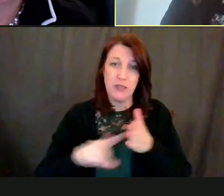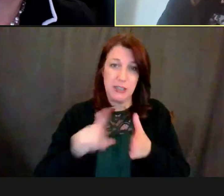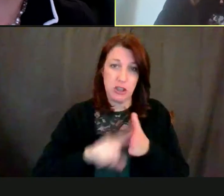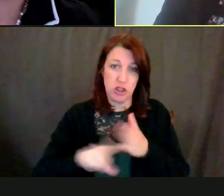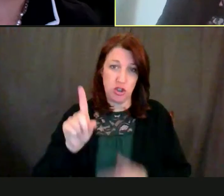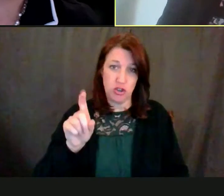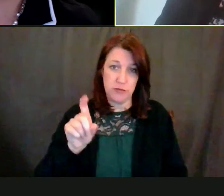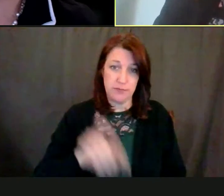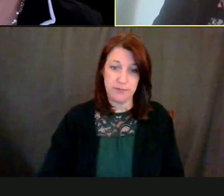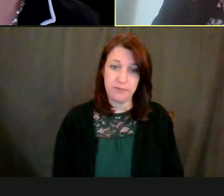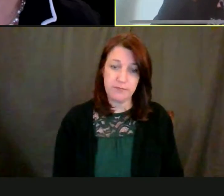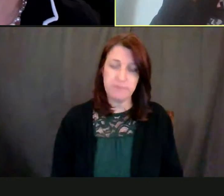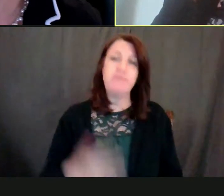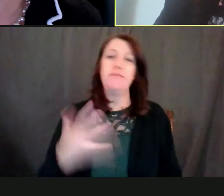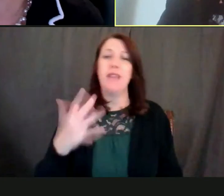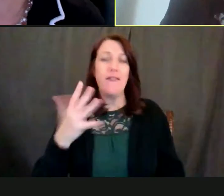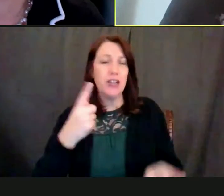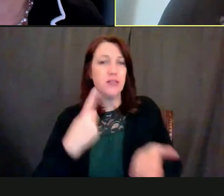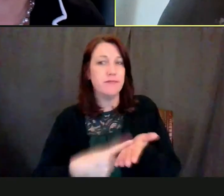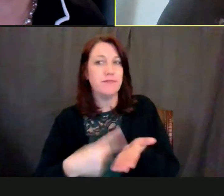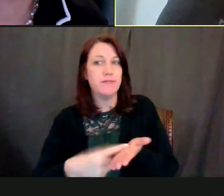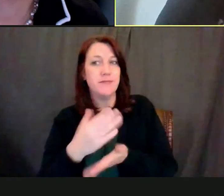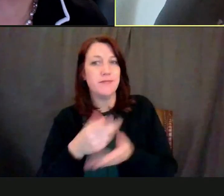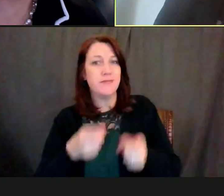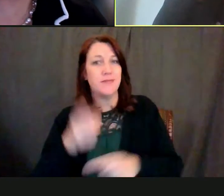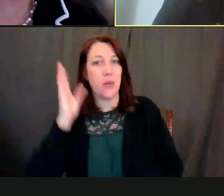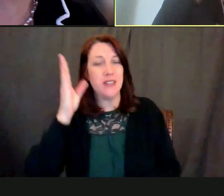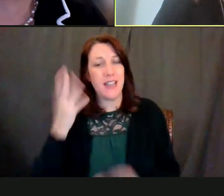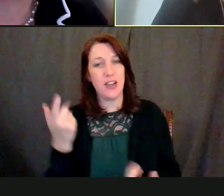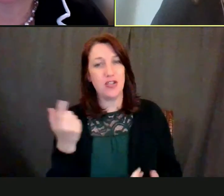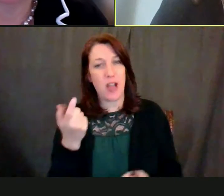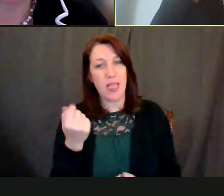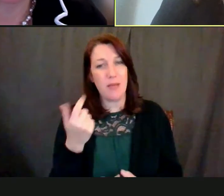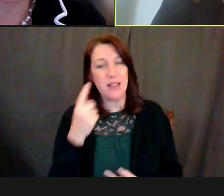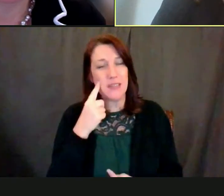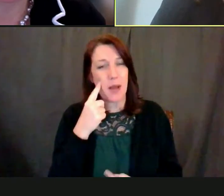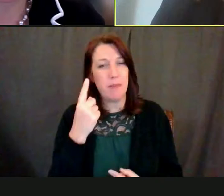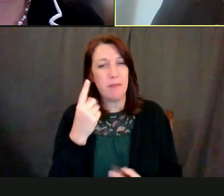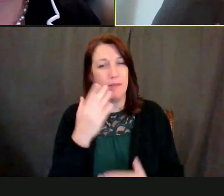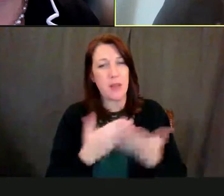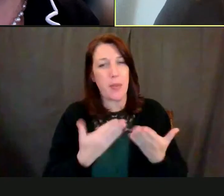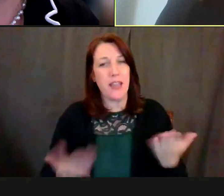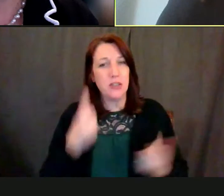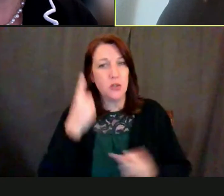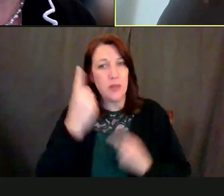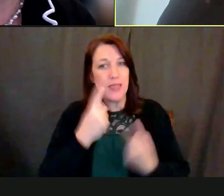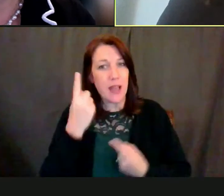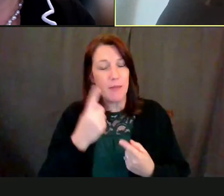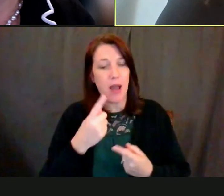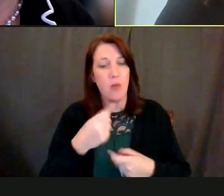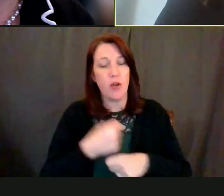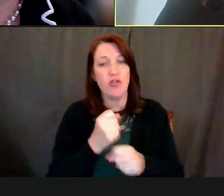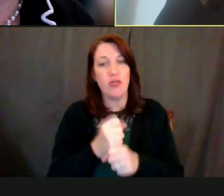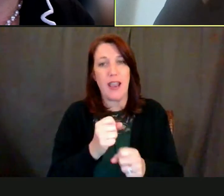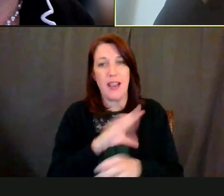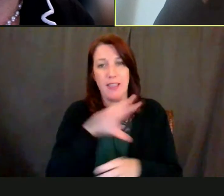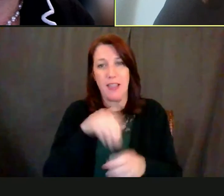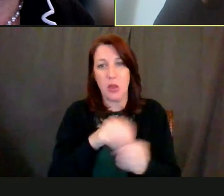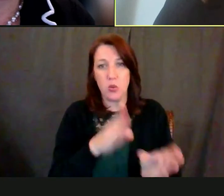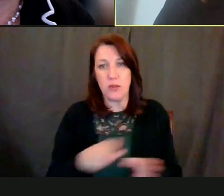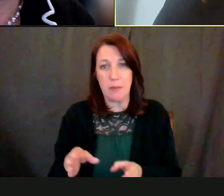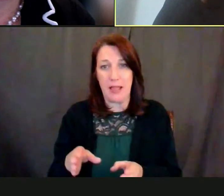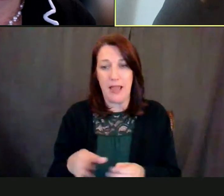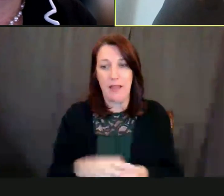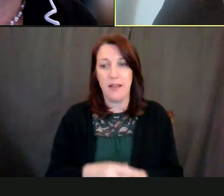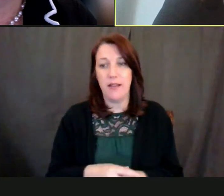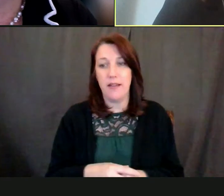Sure. And so I covered some of this in the presentation, things to think about as you're creating your inclusion plan.